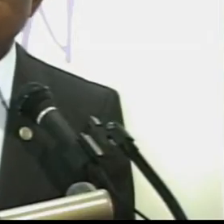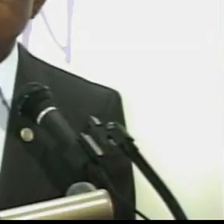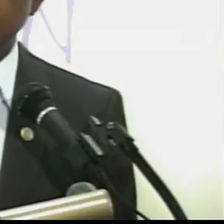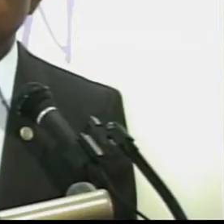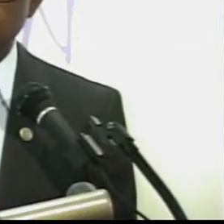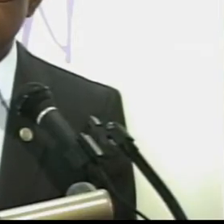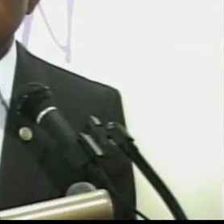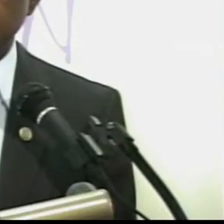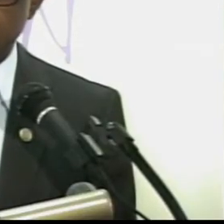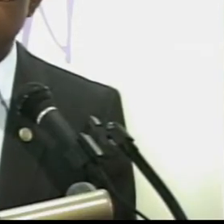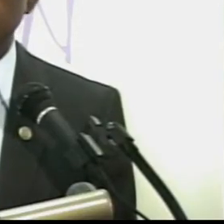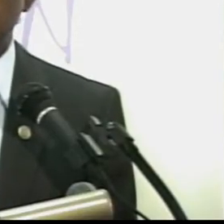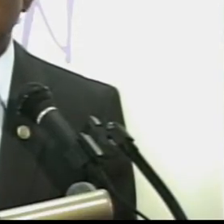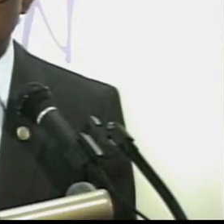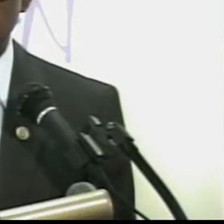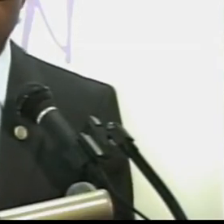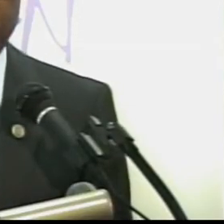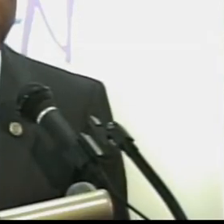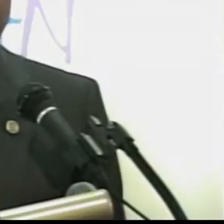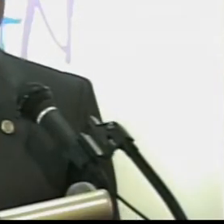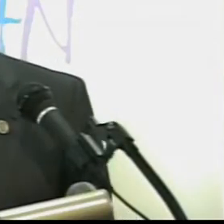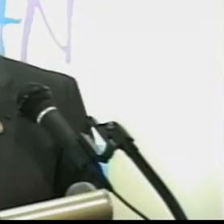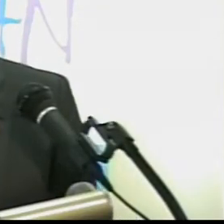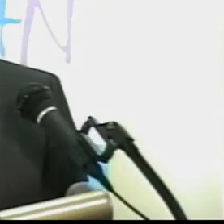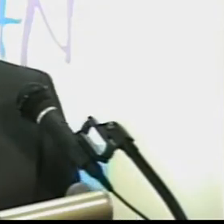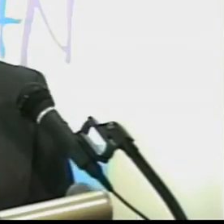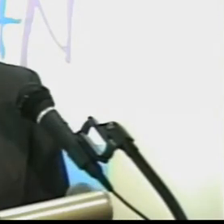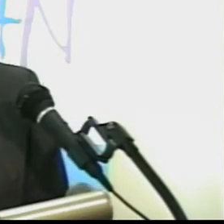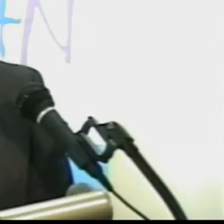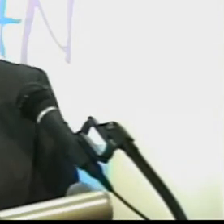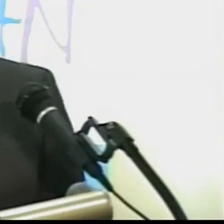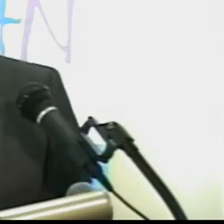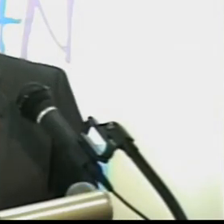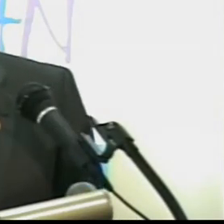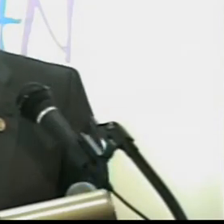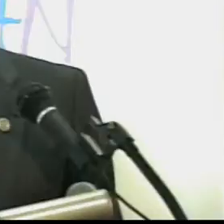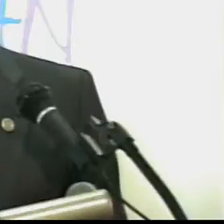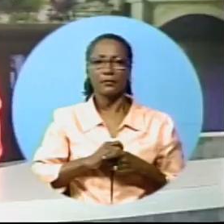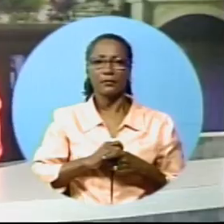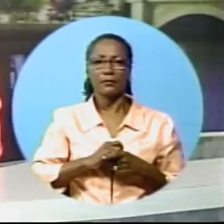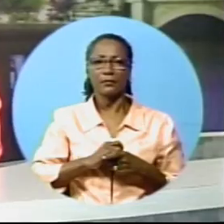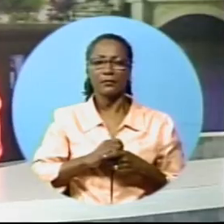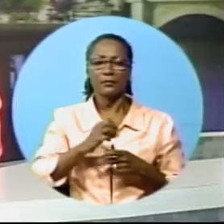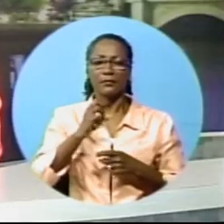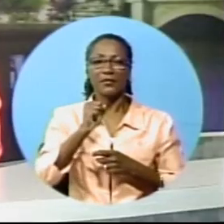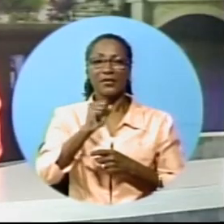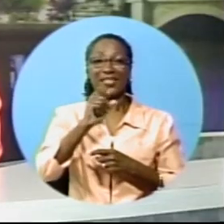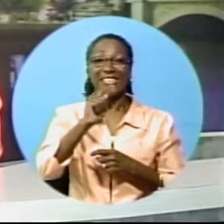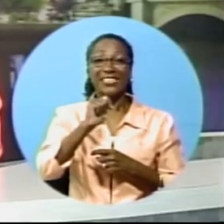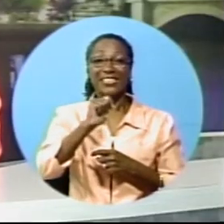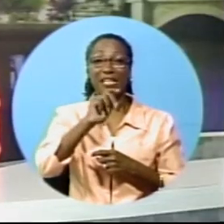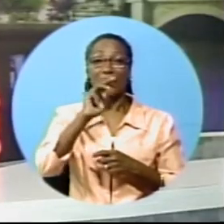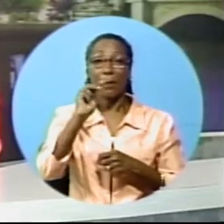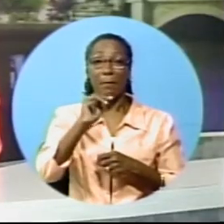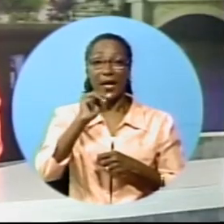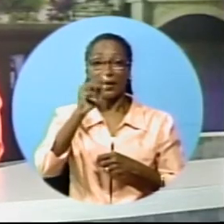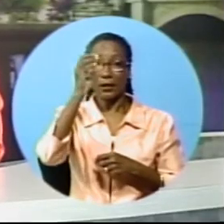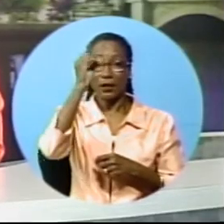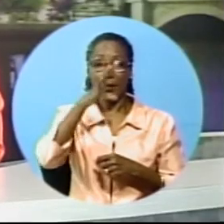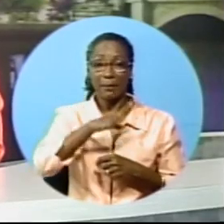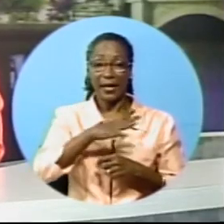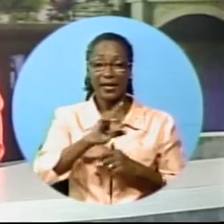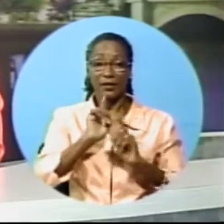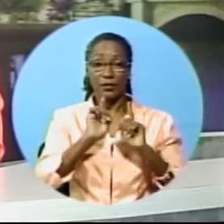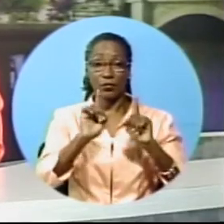decision still to visit the Caribbean on vacation. So I think that's the good news. A St. Michael man has appeared in